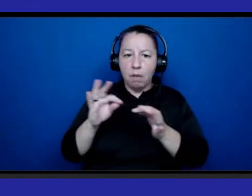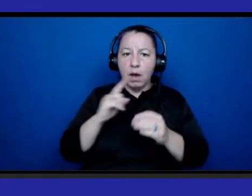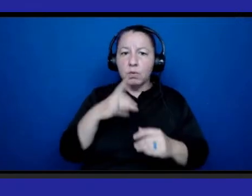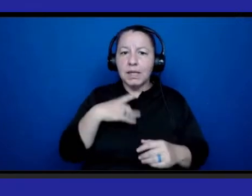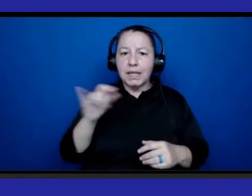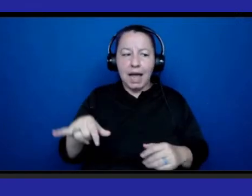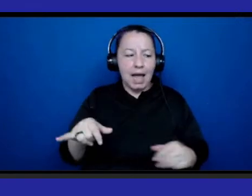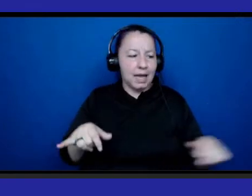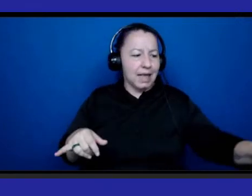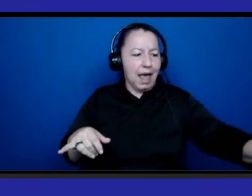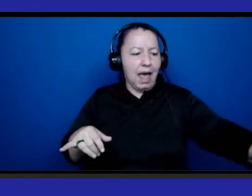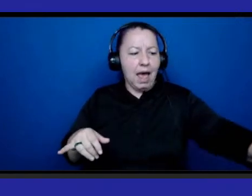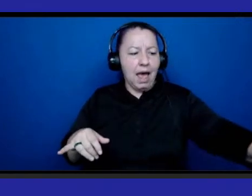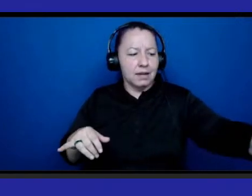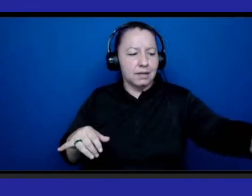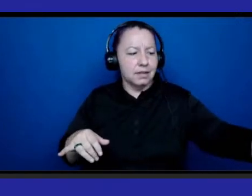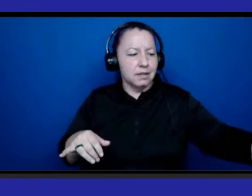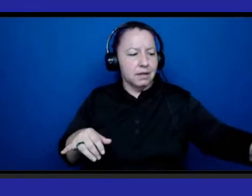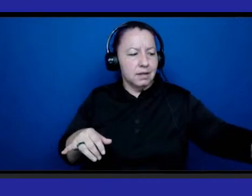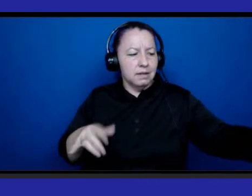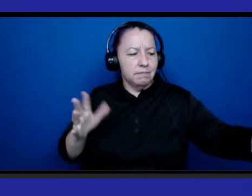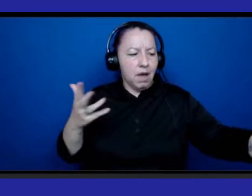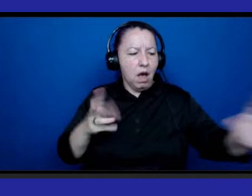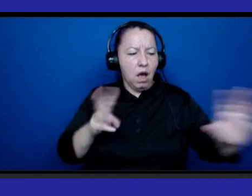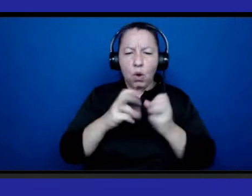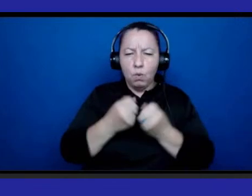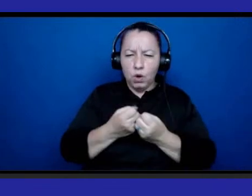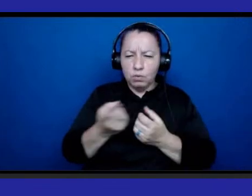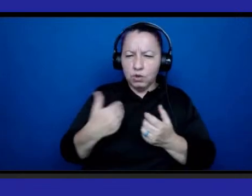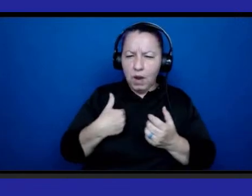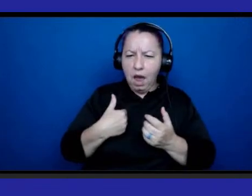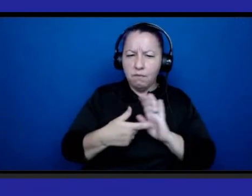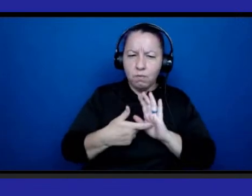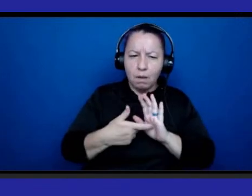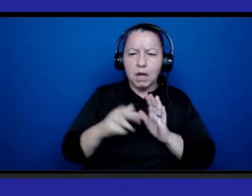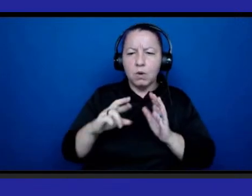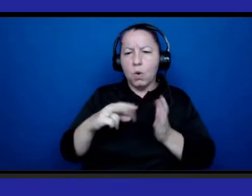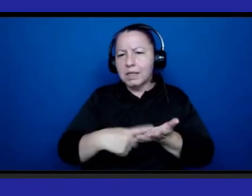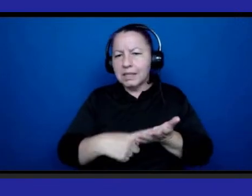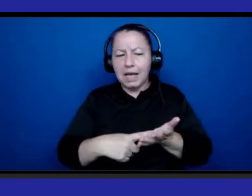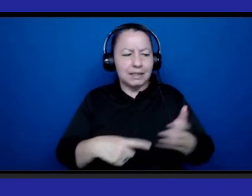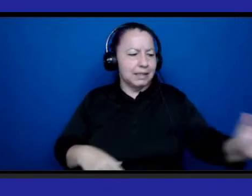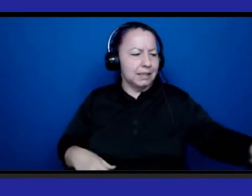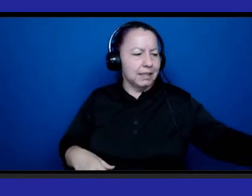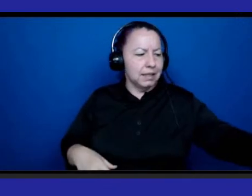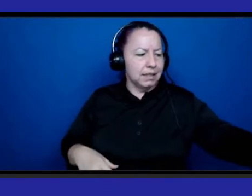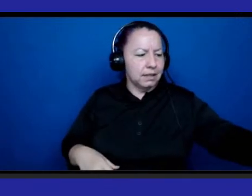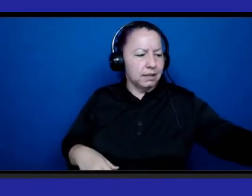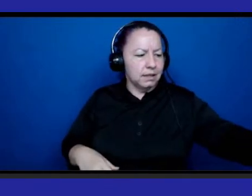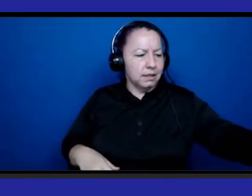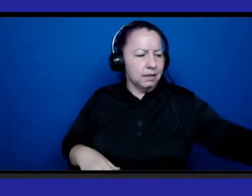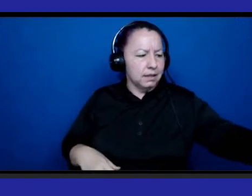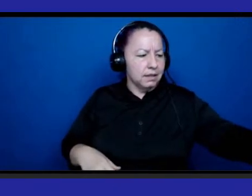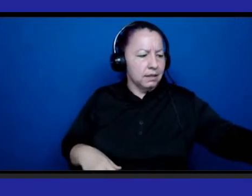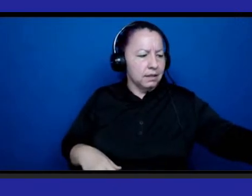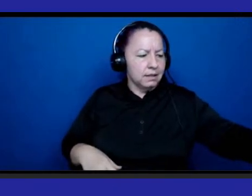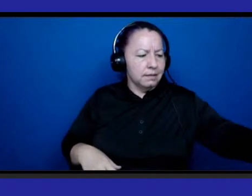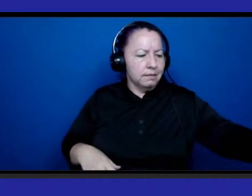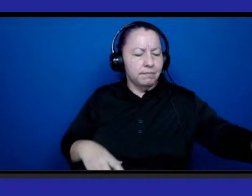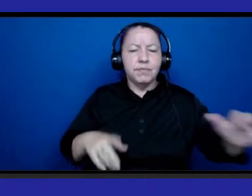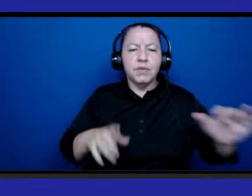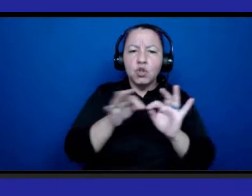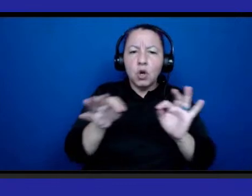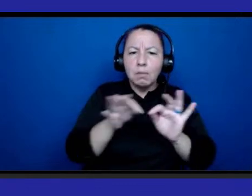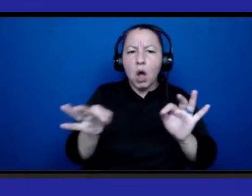workshop that you have on kind of representing or discussing the terminology of representation or identification